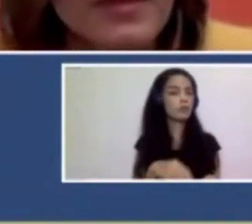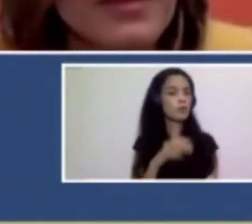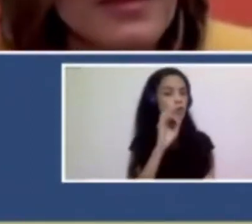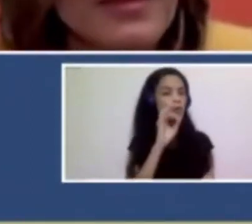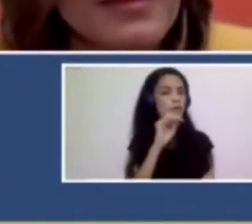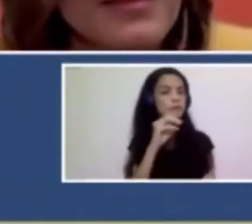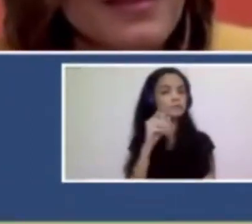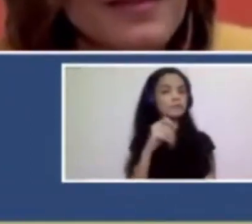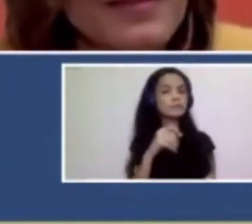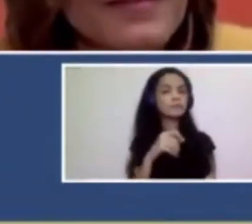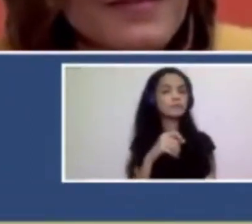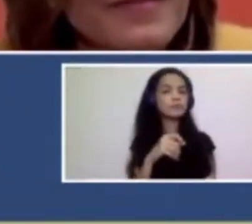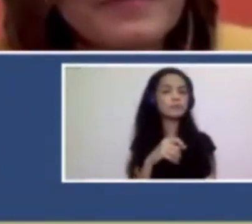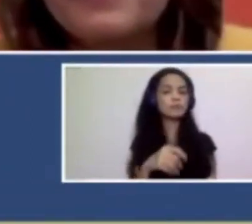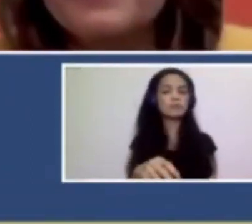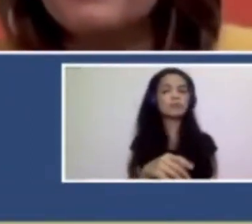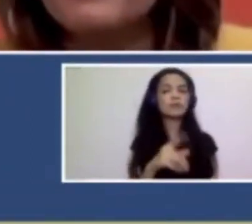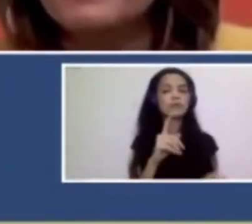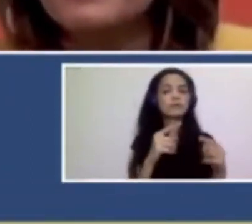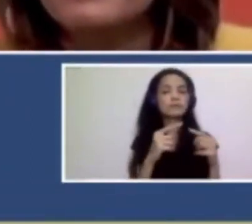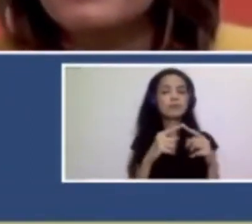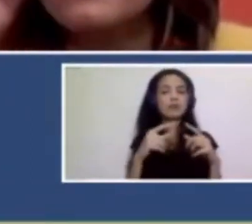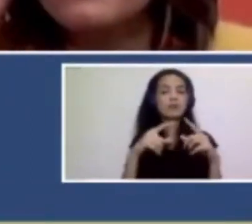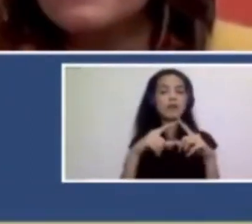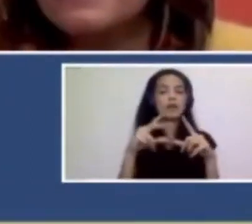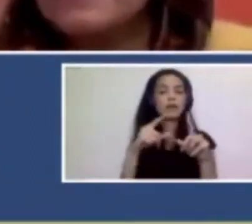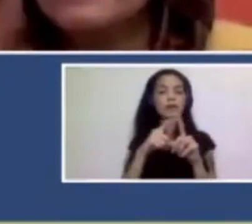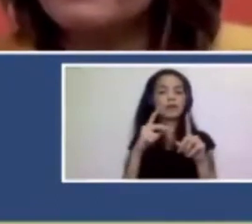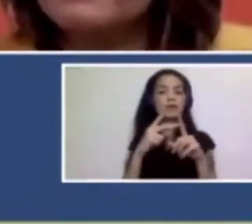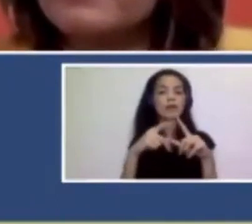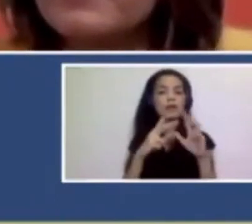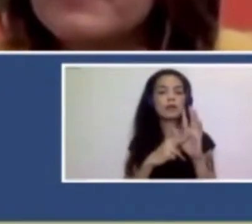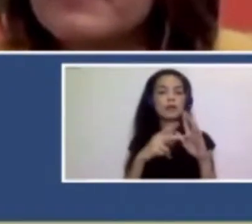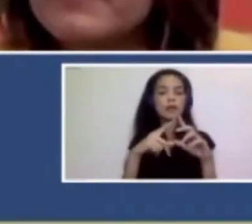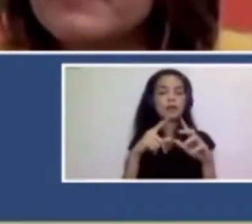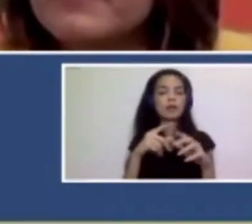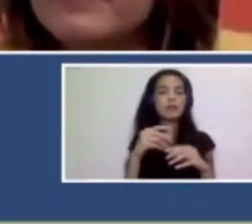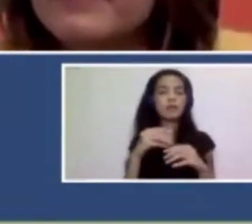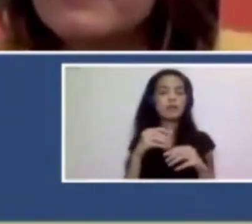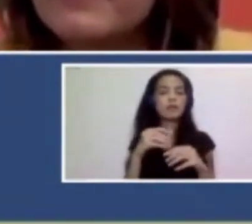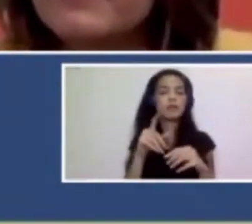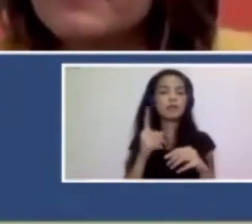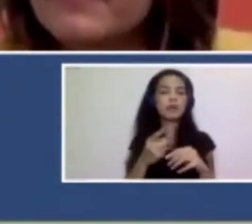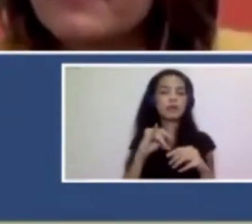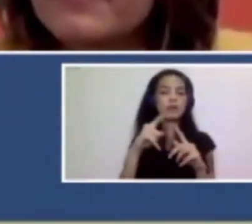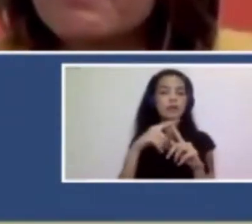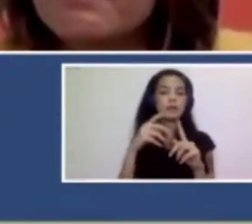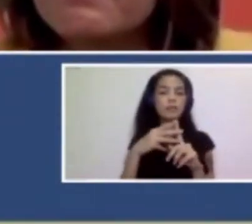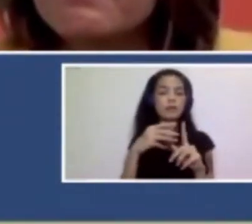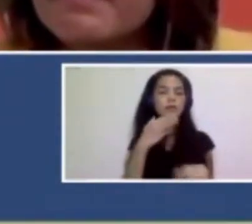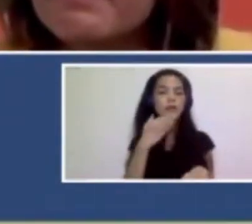this question, next question from Ardana. She's from ITB. She asked that it